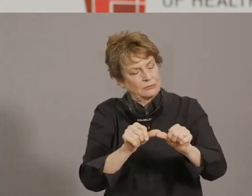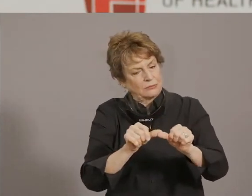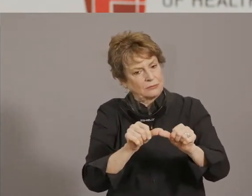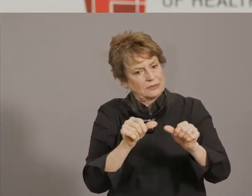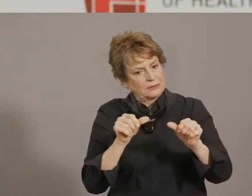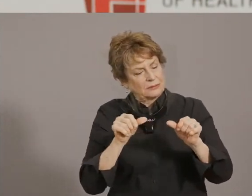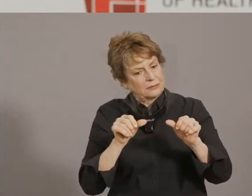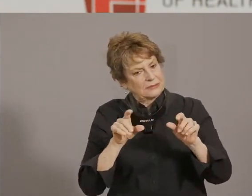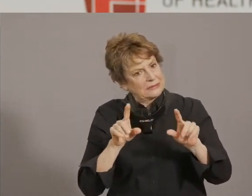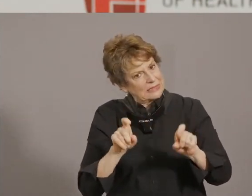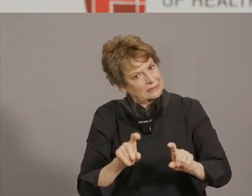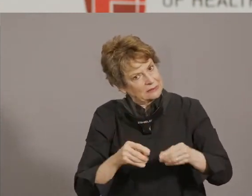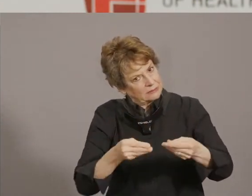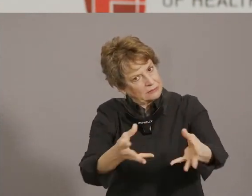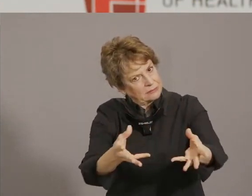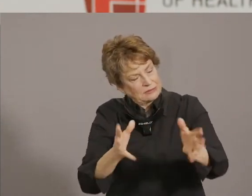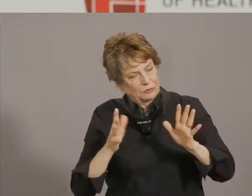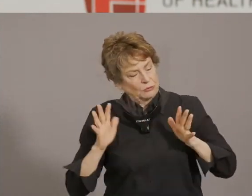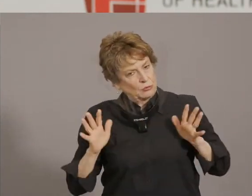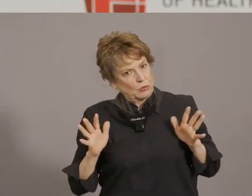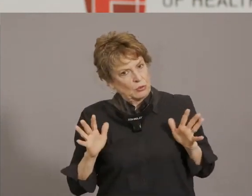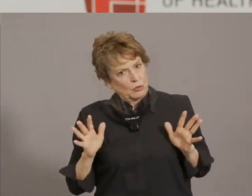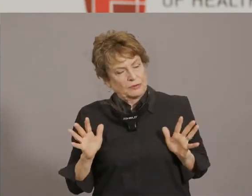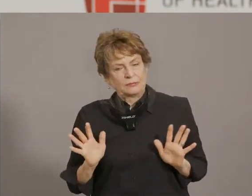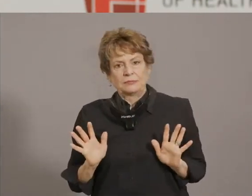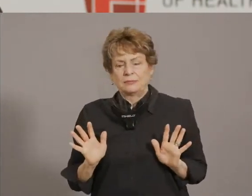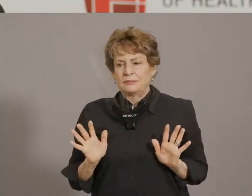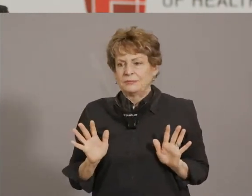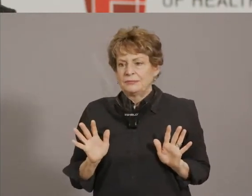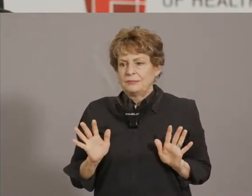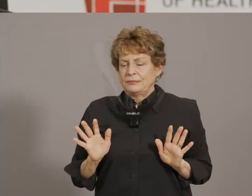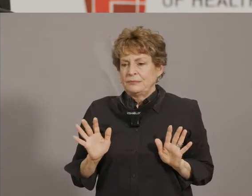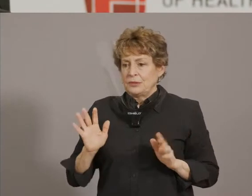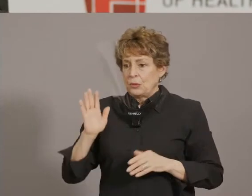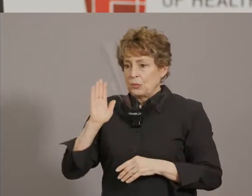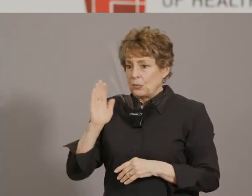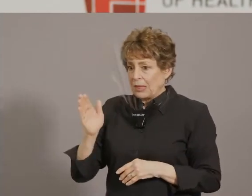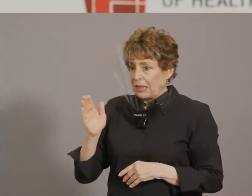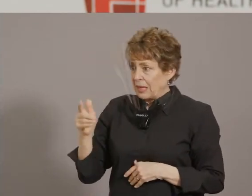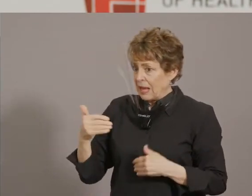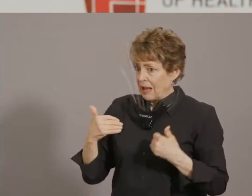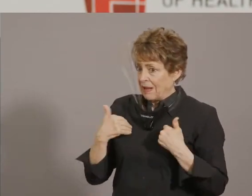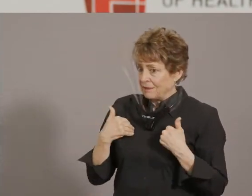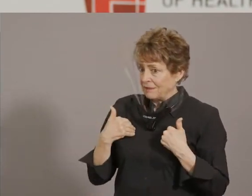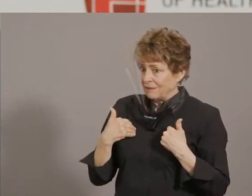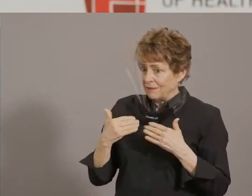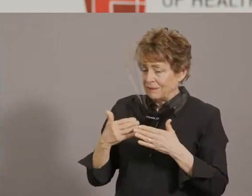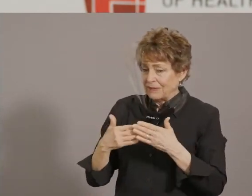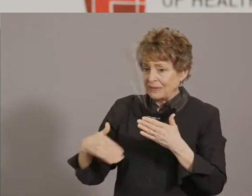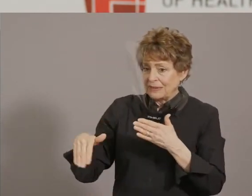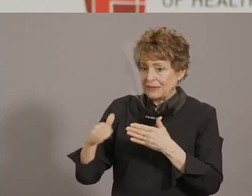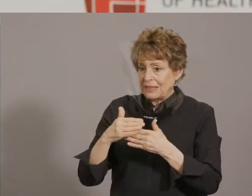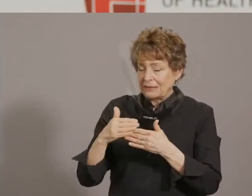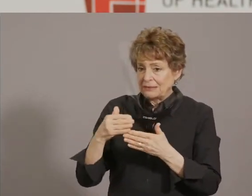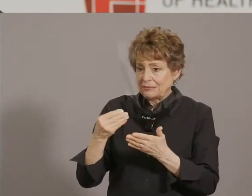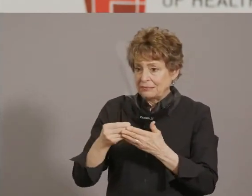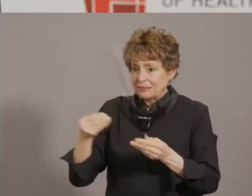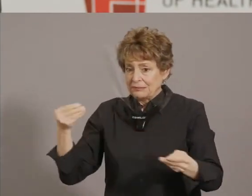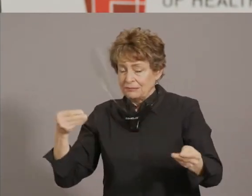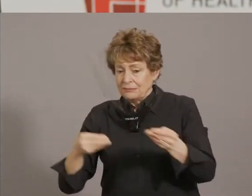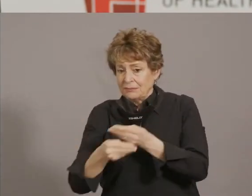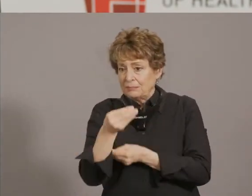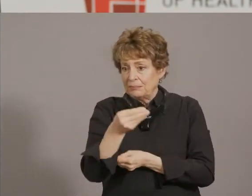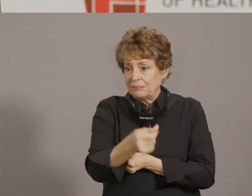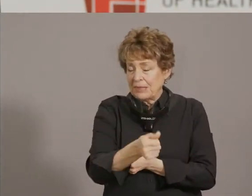So there isn't going to be like a next reimbursement payment? No, so there's not reimbursement.